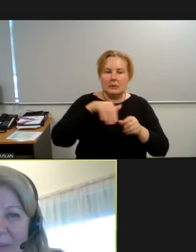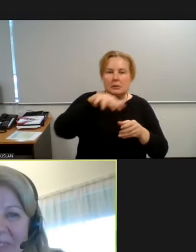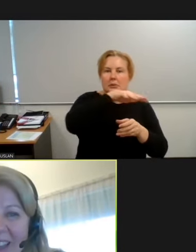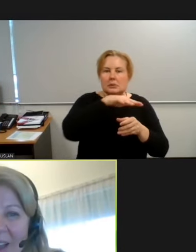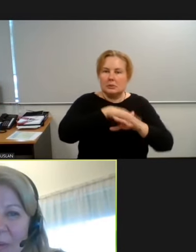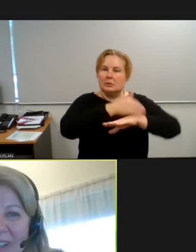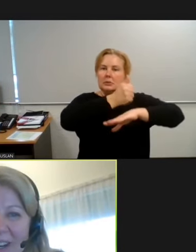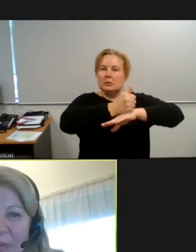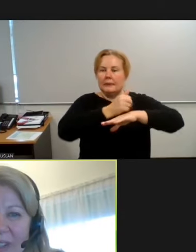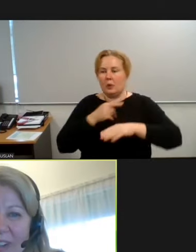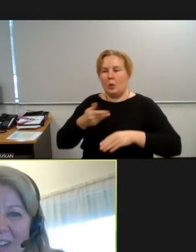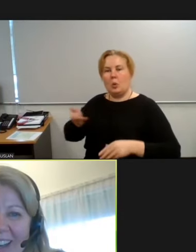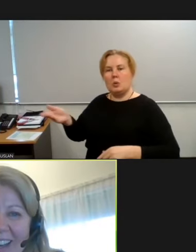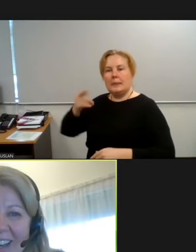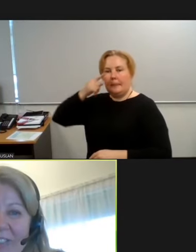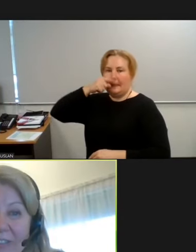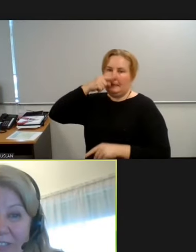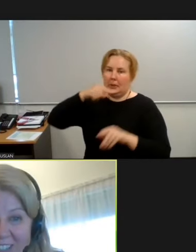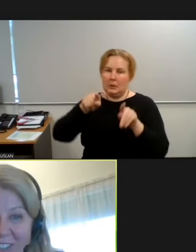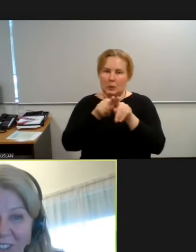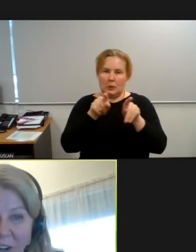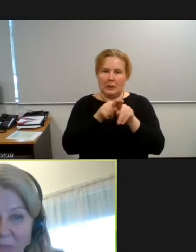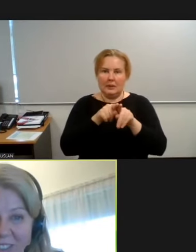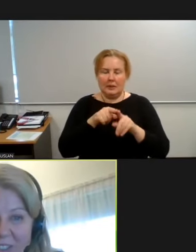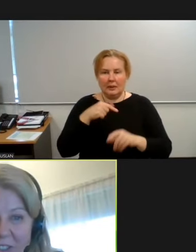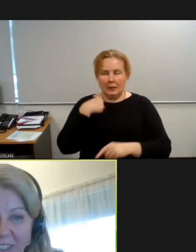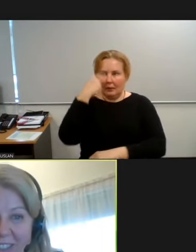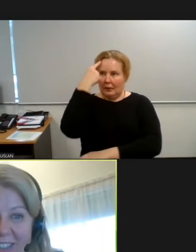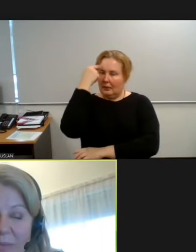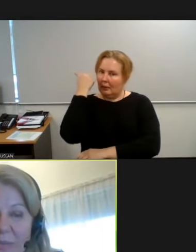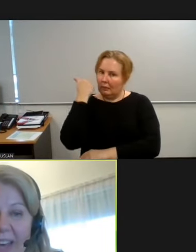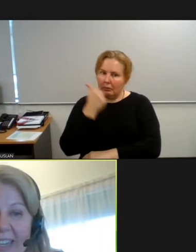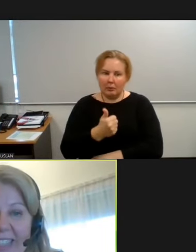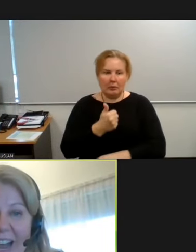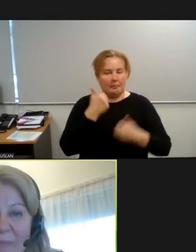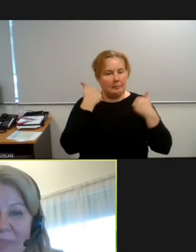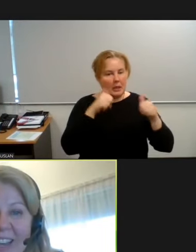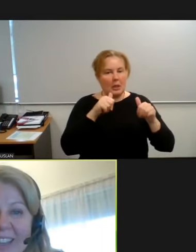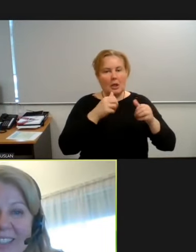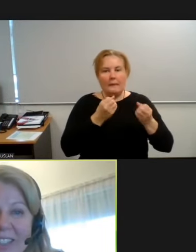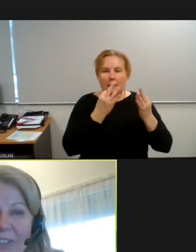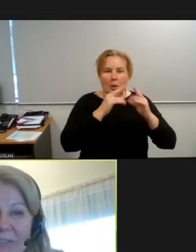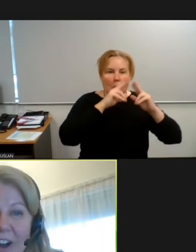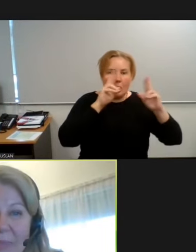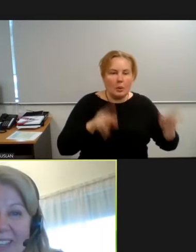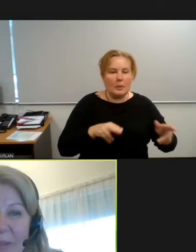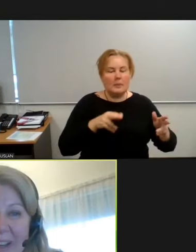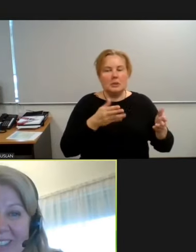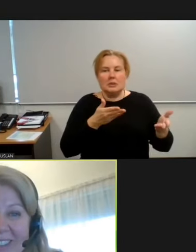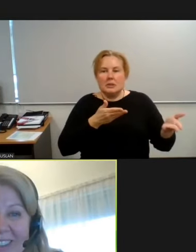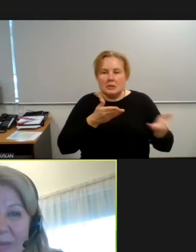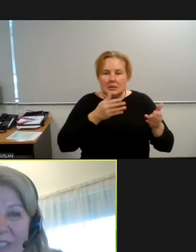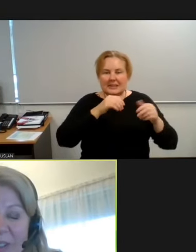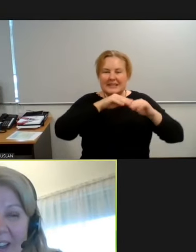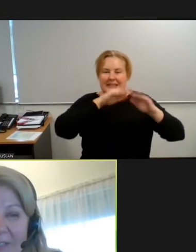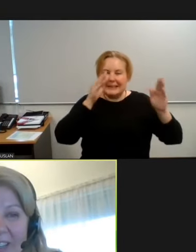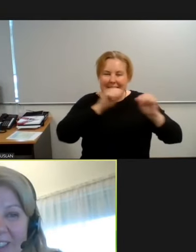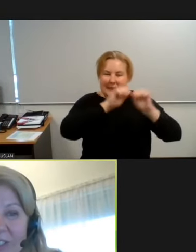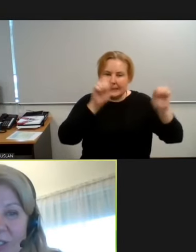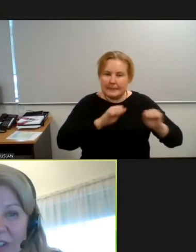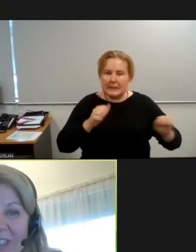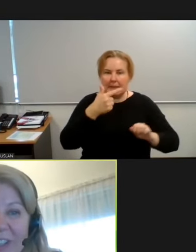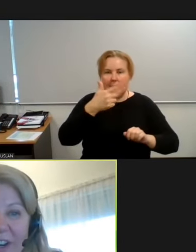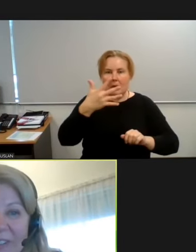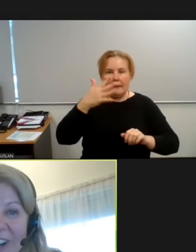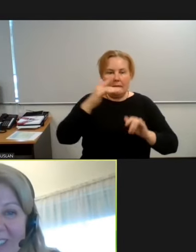that what a great reflection on the homelessness service system that the 75 bed capacity that we do have in